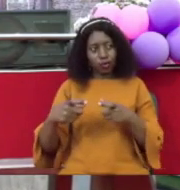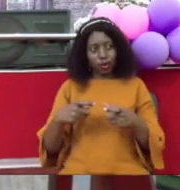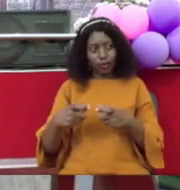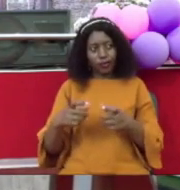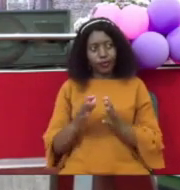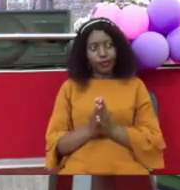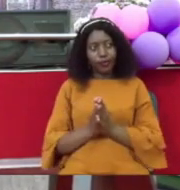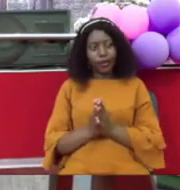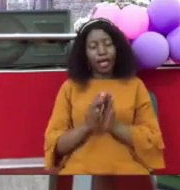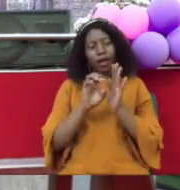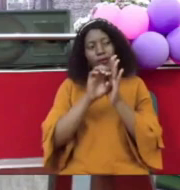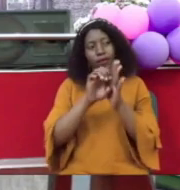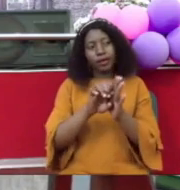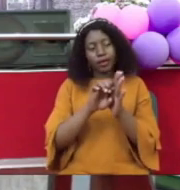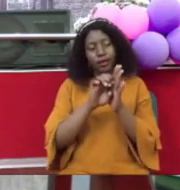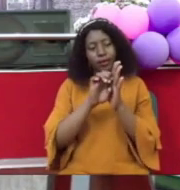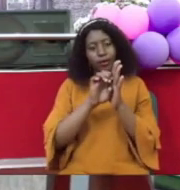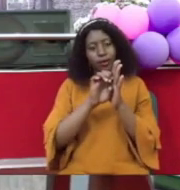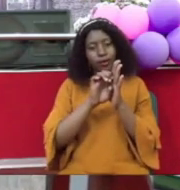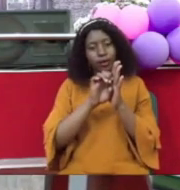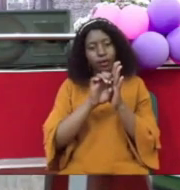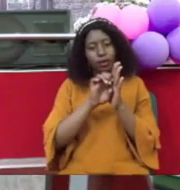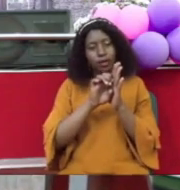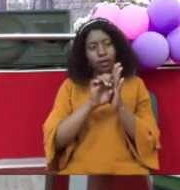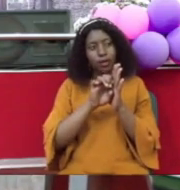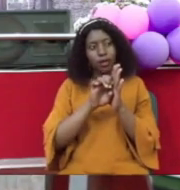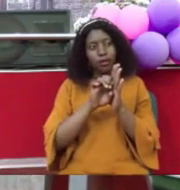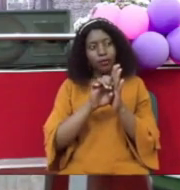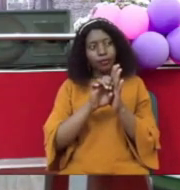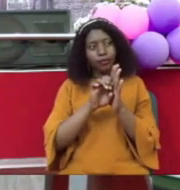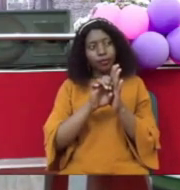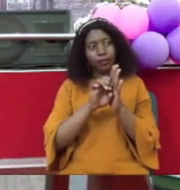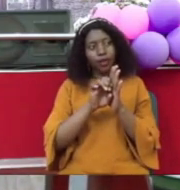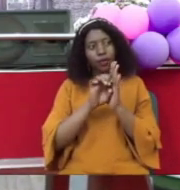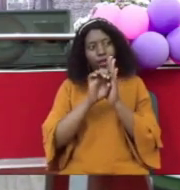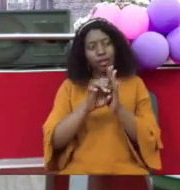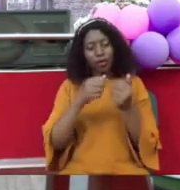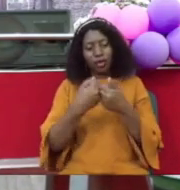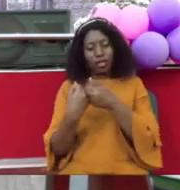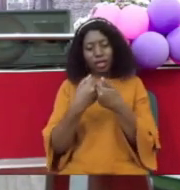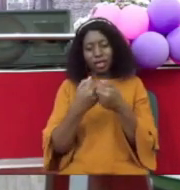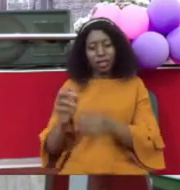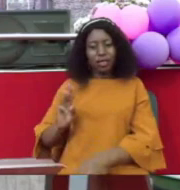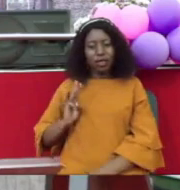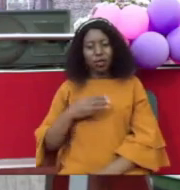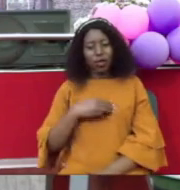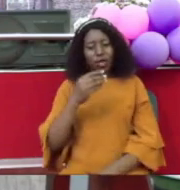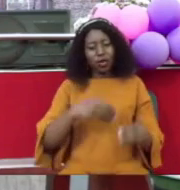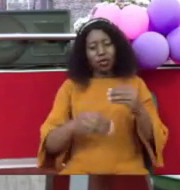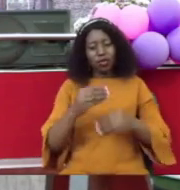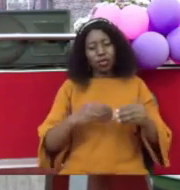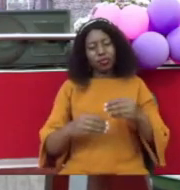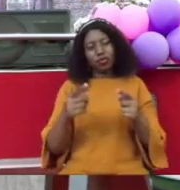There are things, for example, like the storms that we contribute to. Yani ile mawimbi ambayo